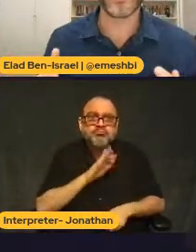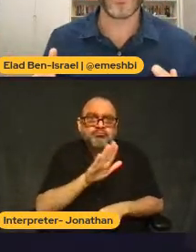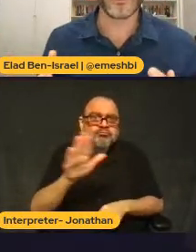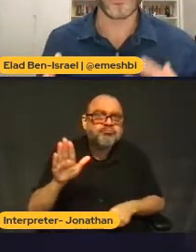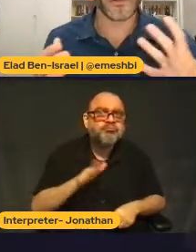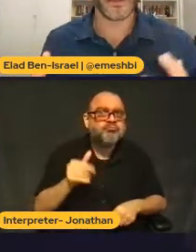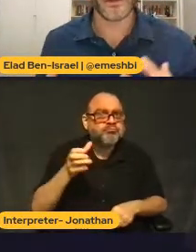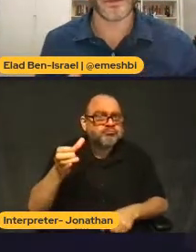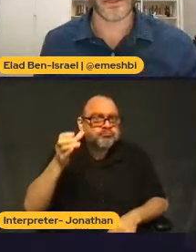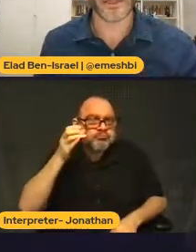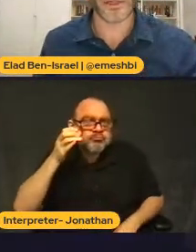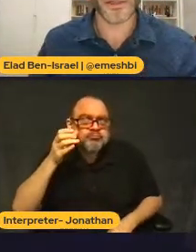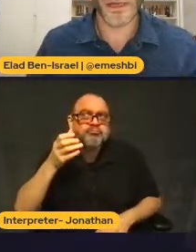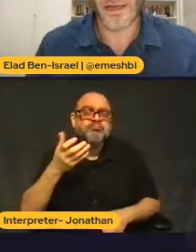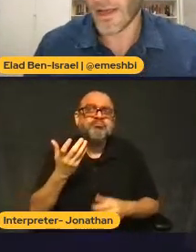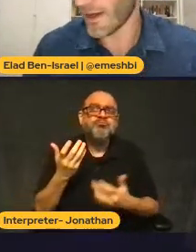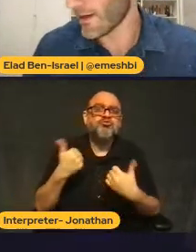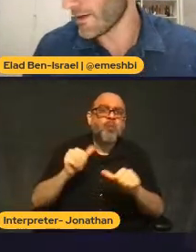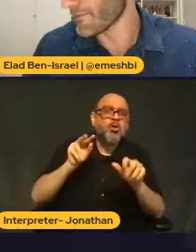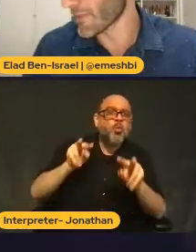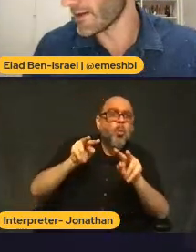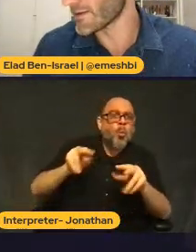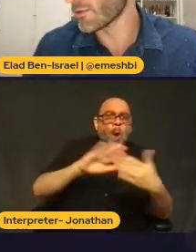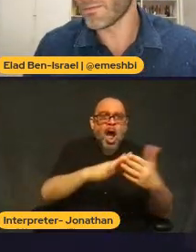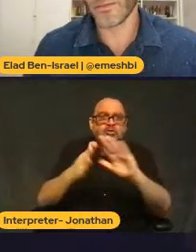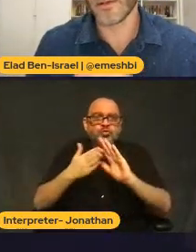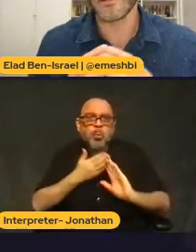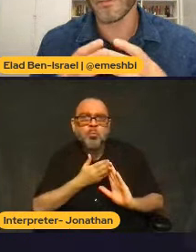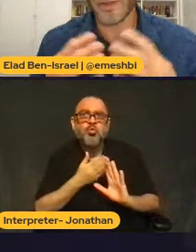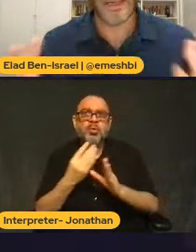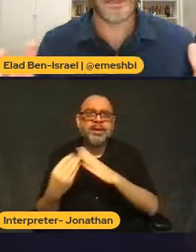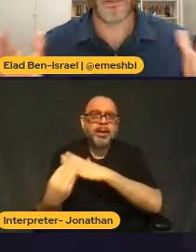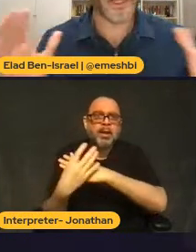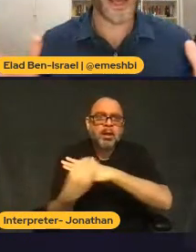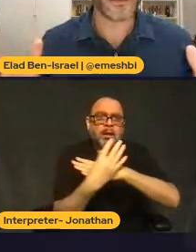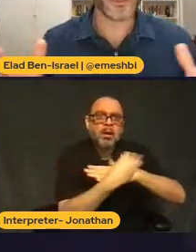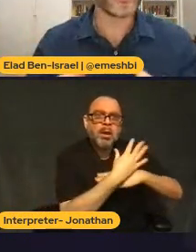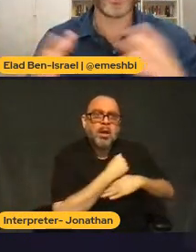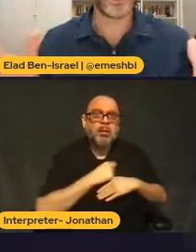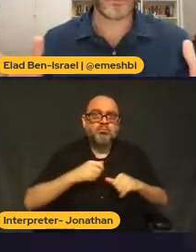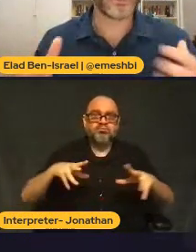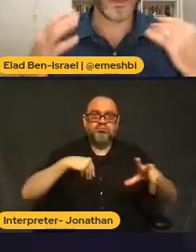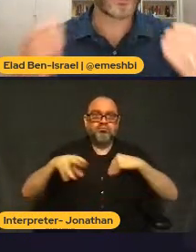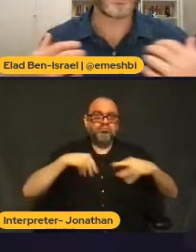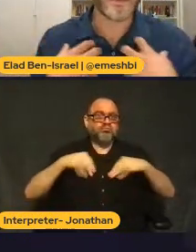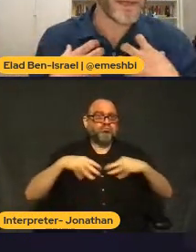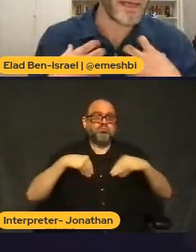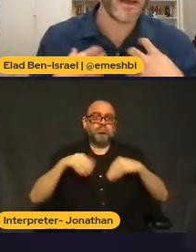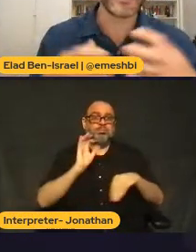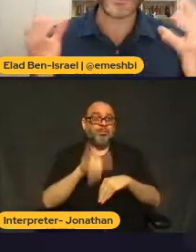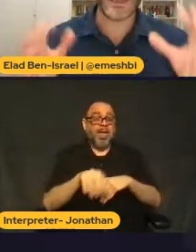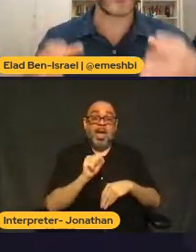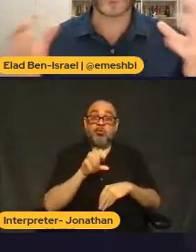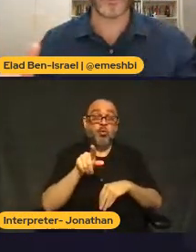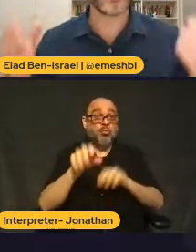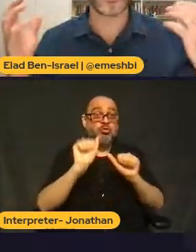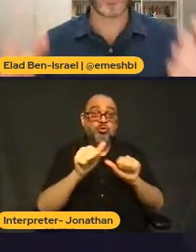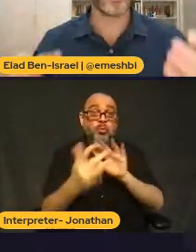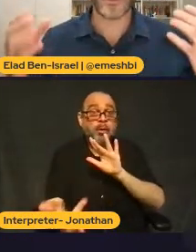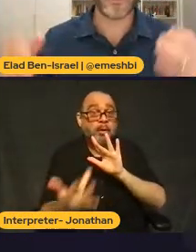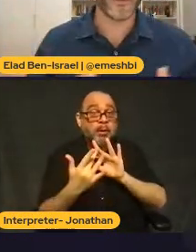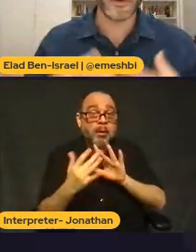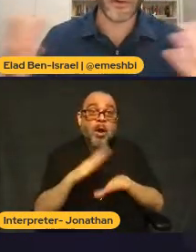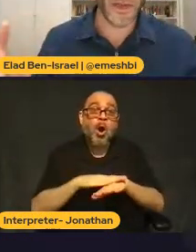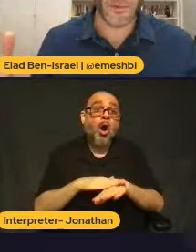get from the community to make those decisions. And so please reach out. Just reach out directly to me on Slack, on Twitter,